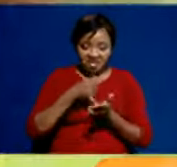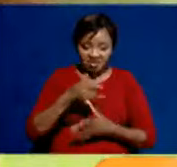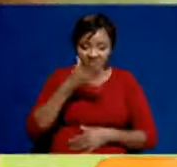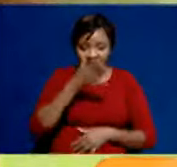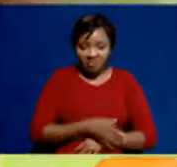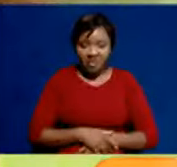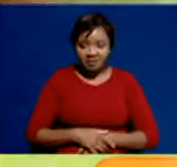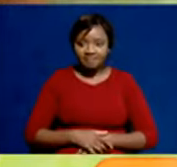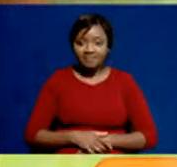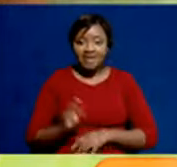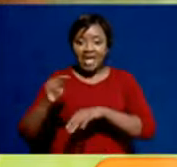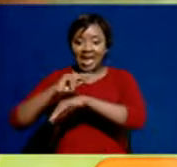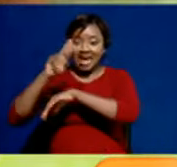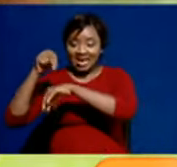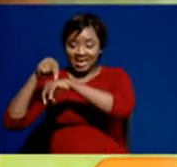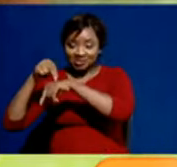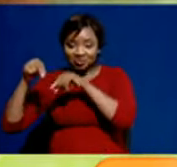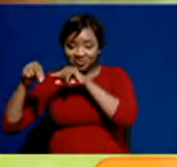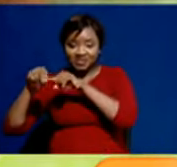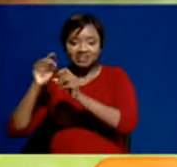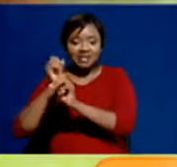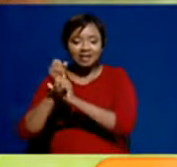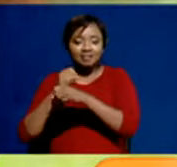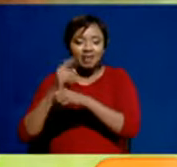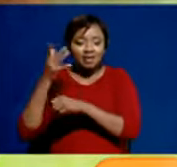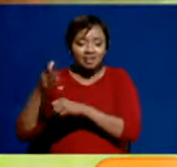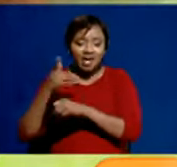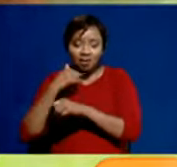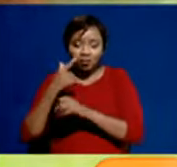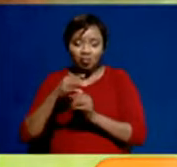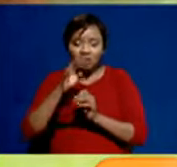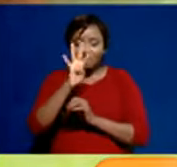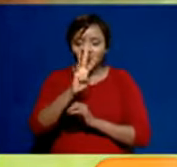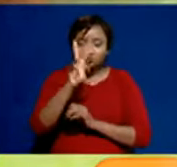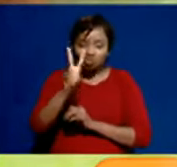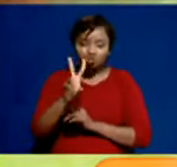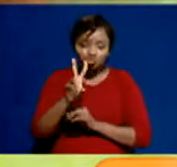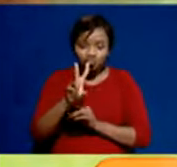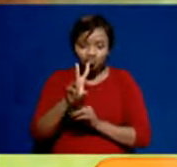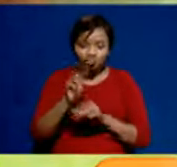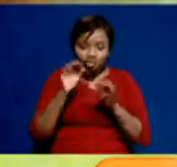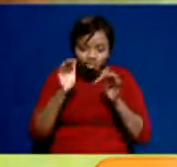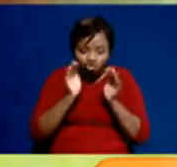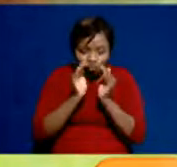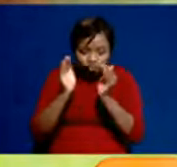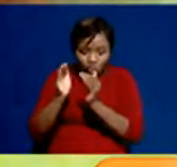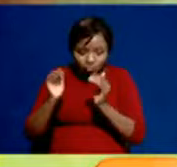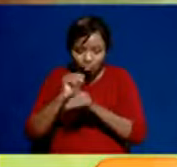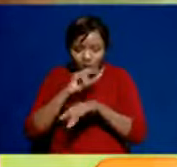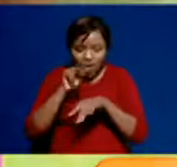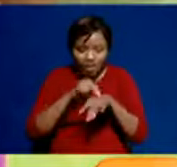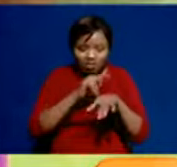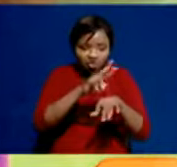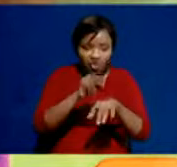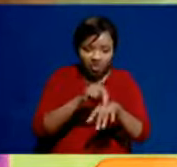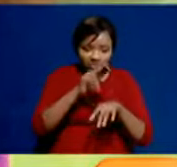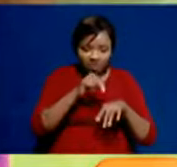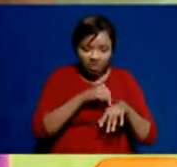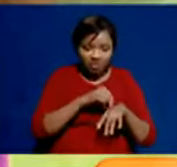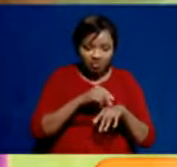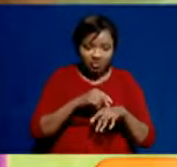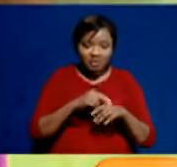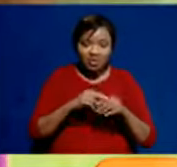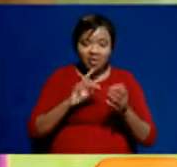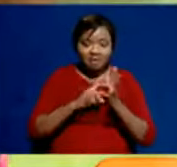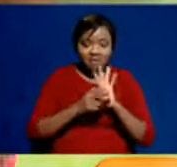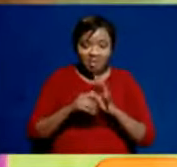A nation is made of the 42 or 44 nations, small nations within it. So the health of any one